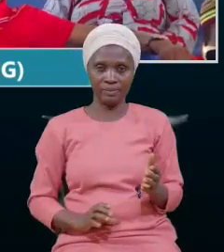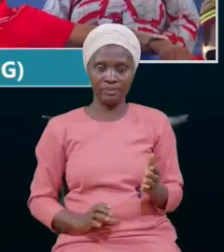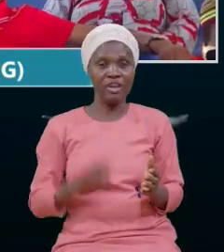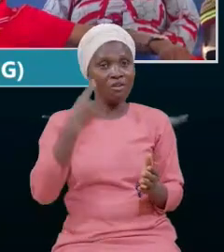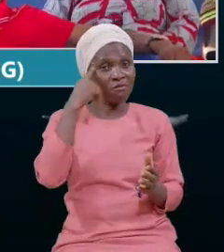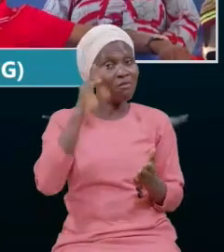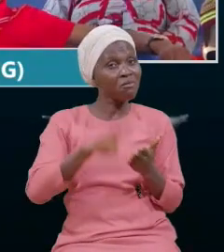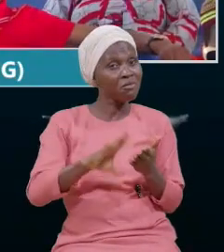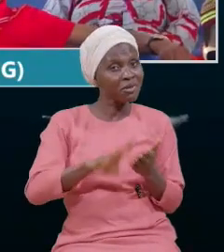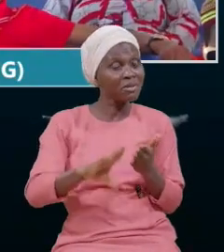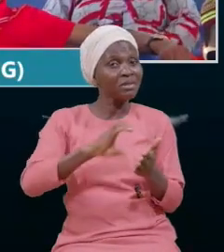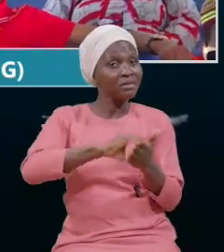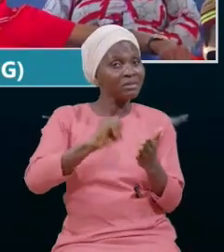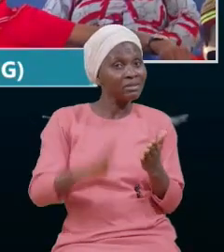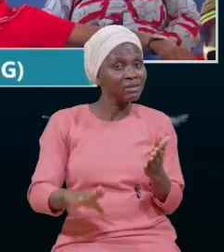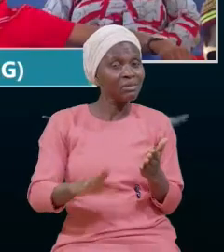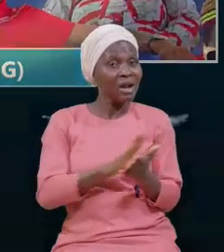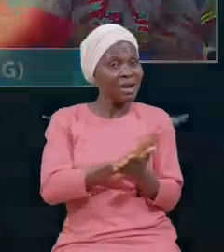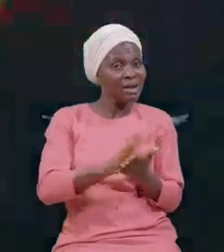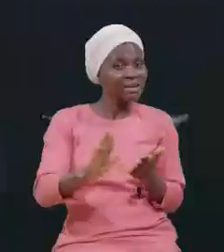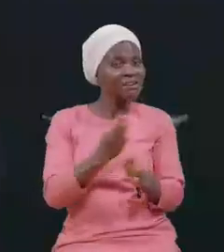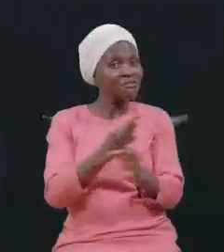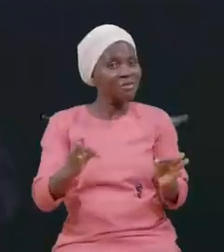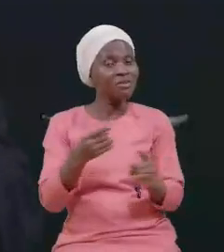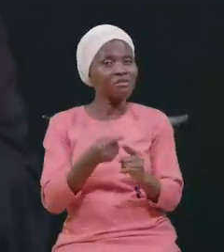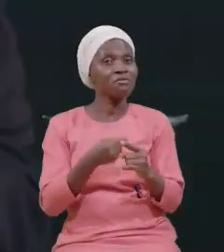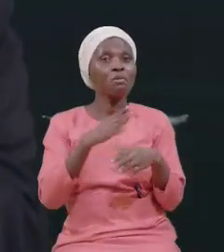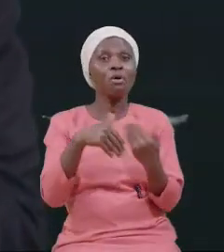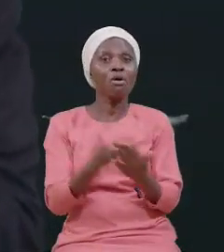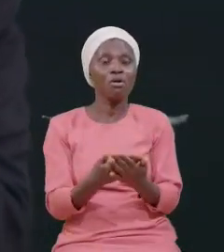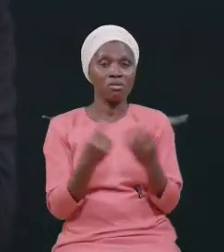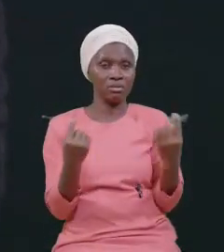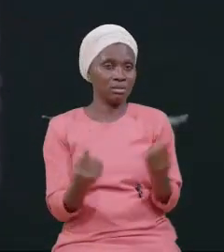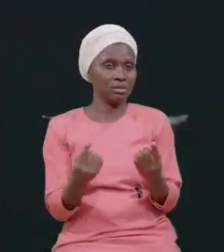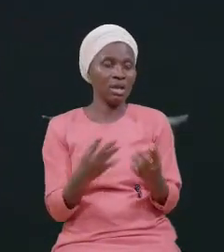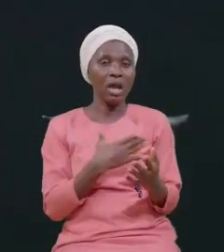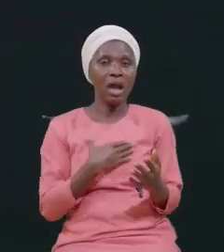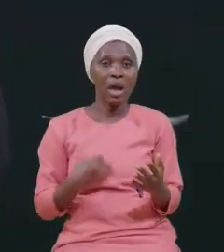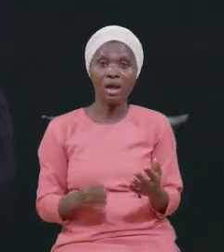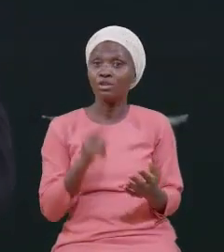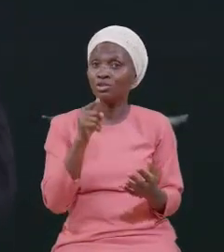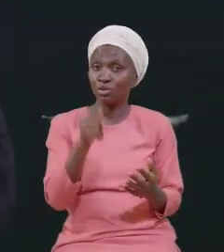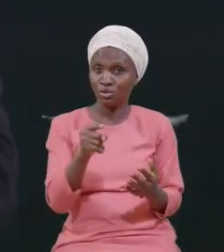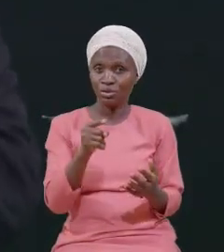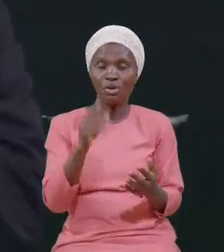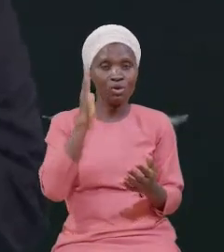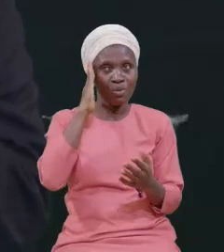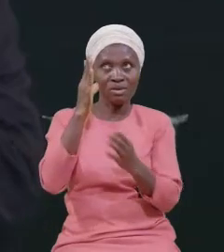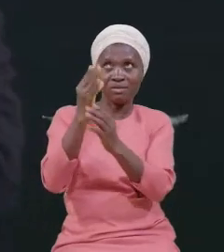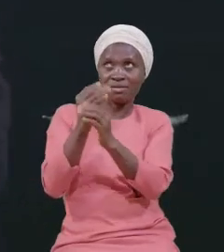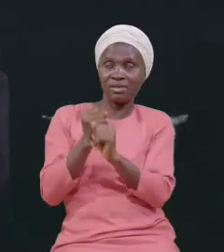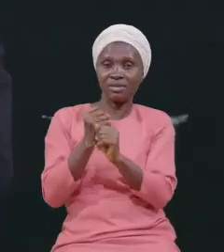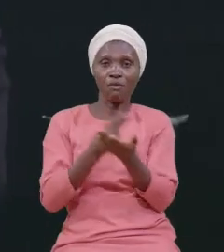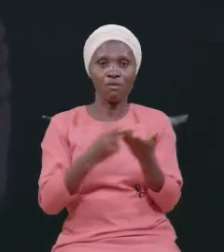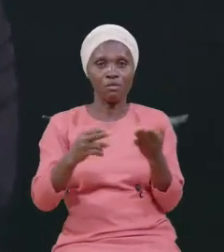the cleansing, the freedom from all sin, and ye shall receive the gift of